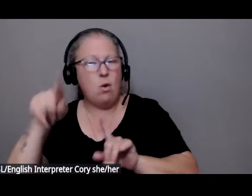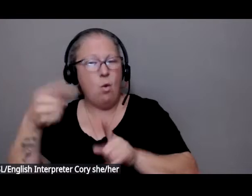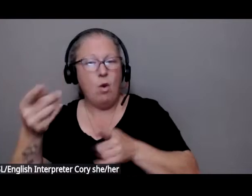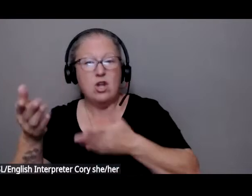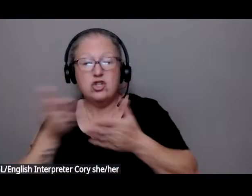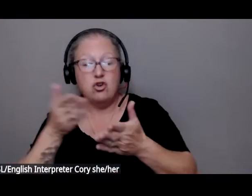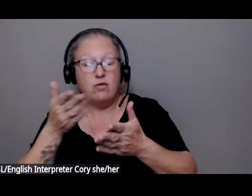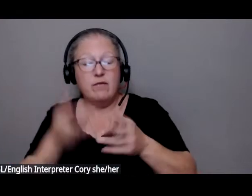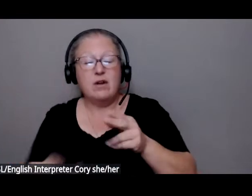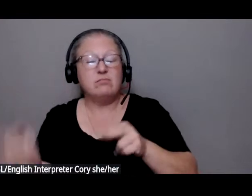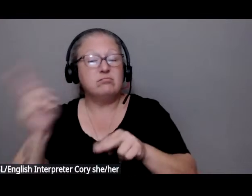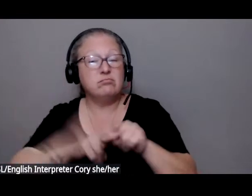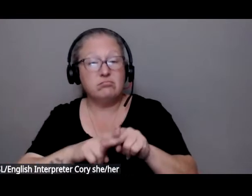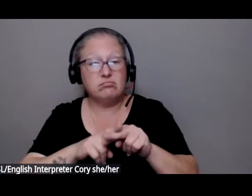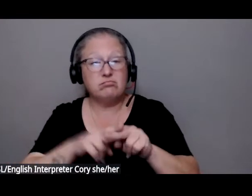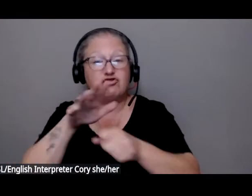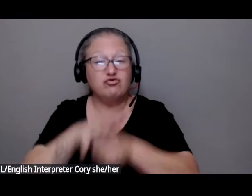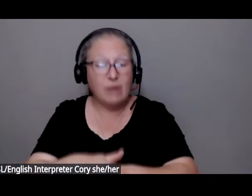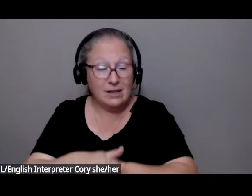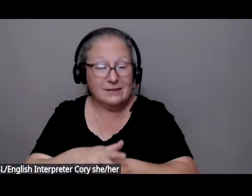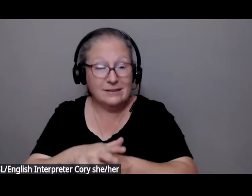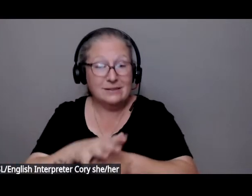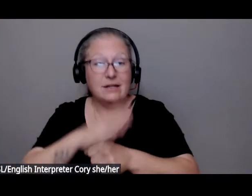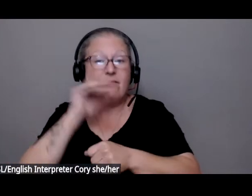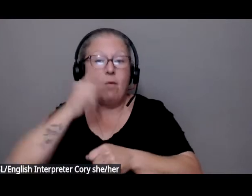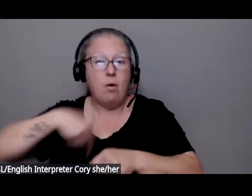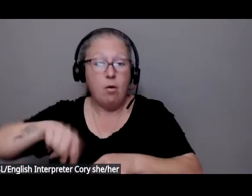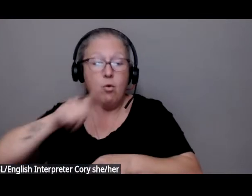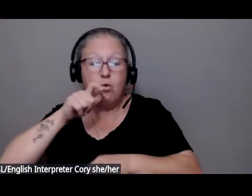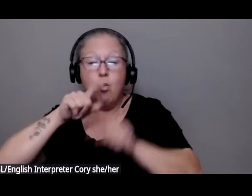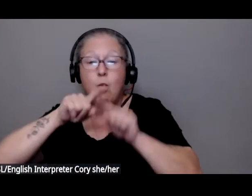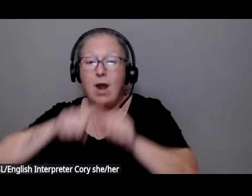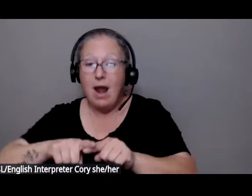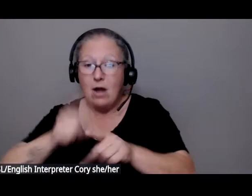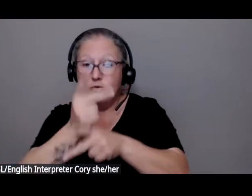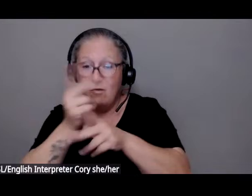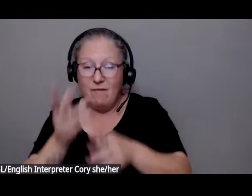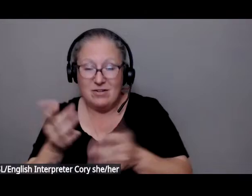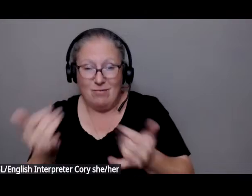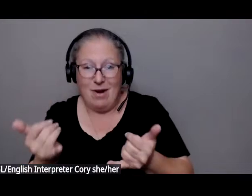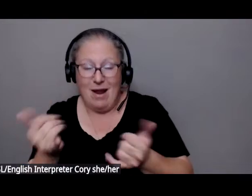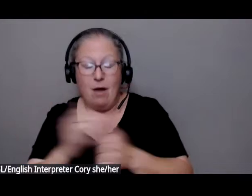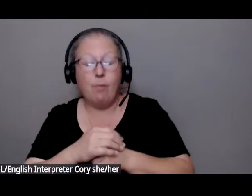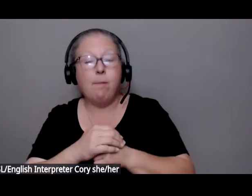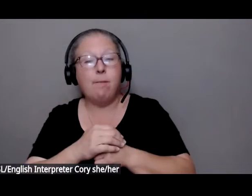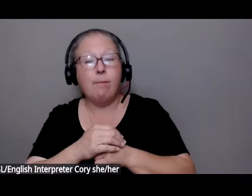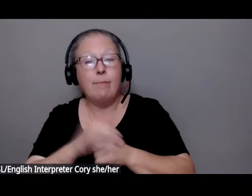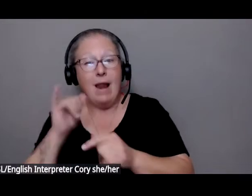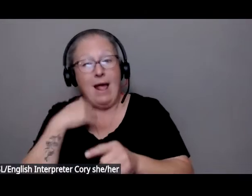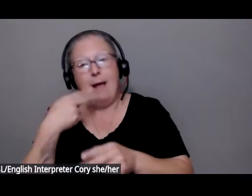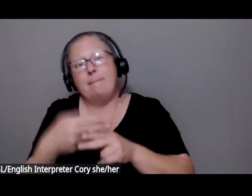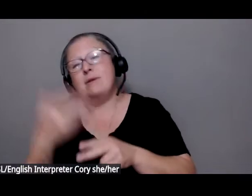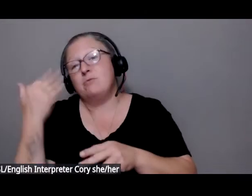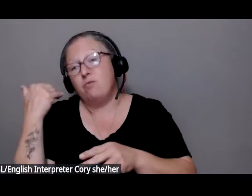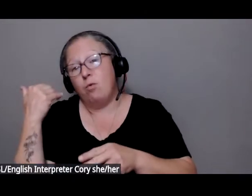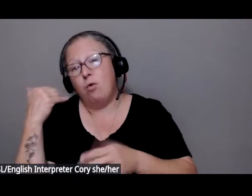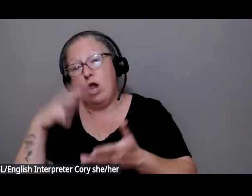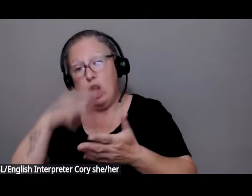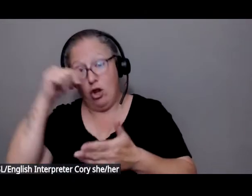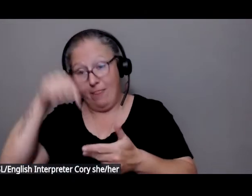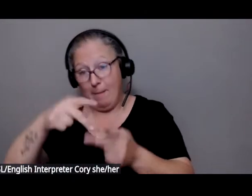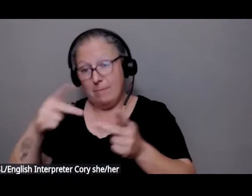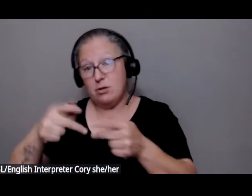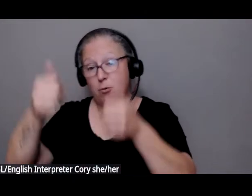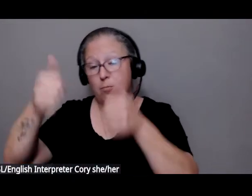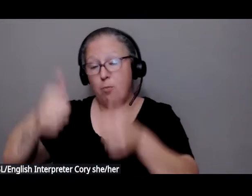exponentially increase the stress imposed on those of us who rely on our supervision as is. As mentioned earlier, since learning that this position was